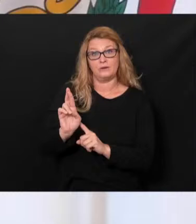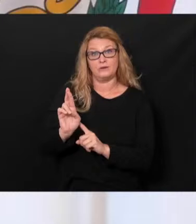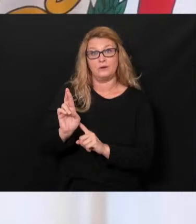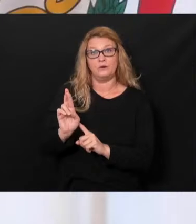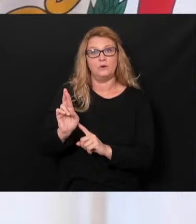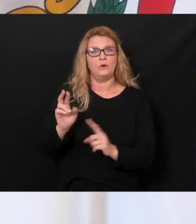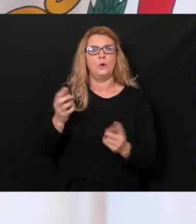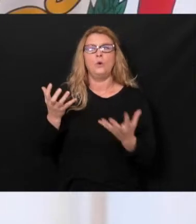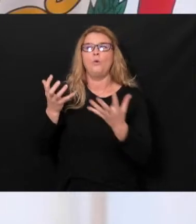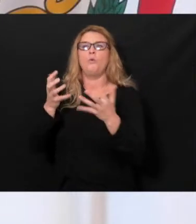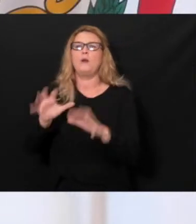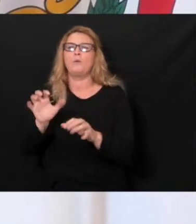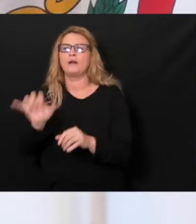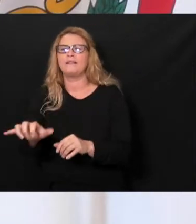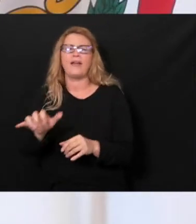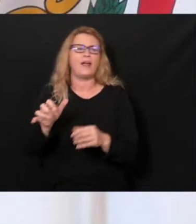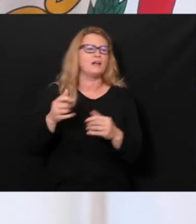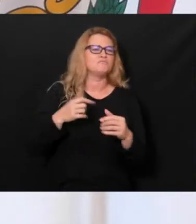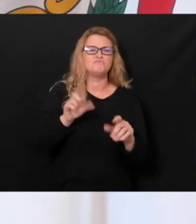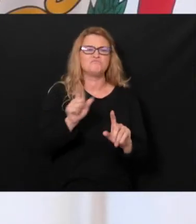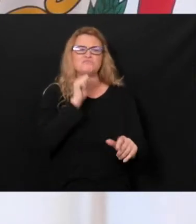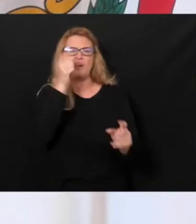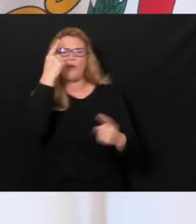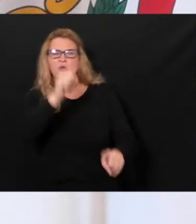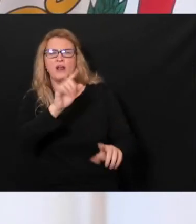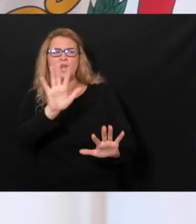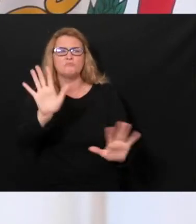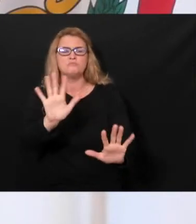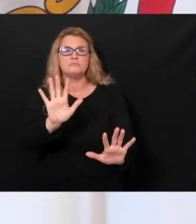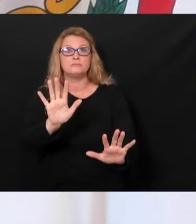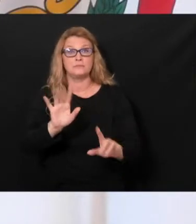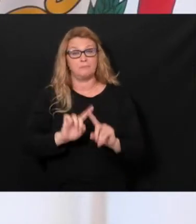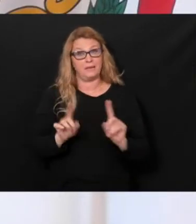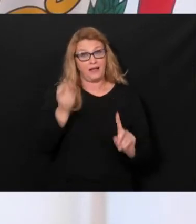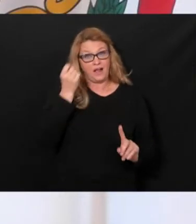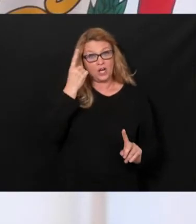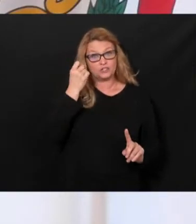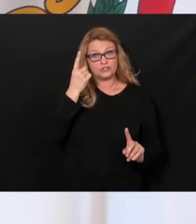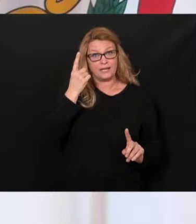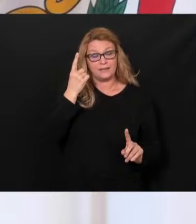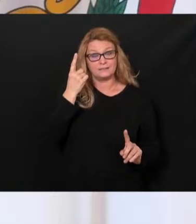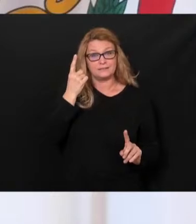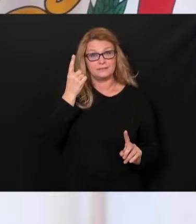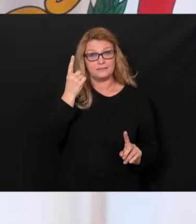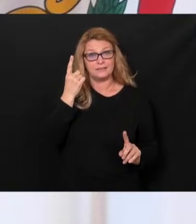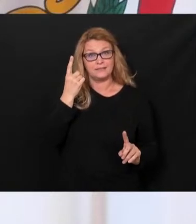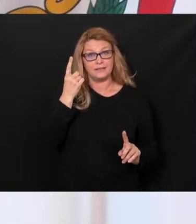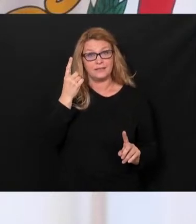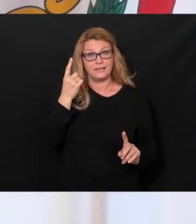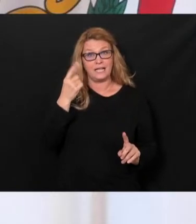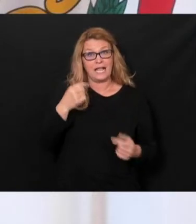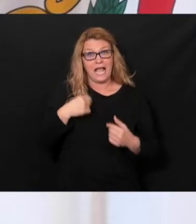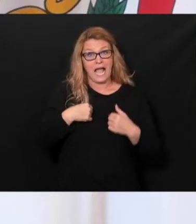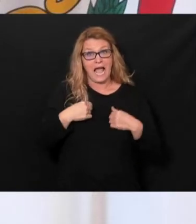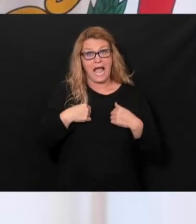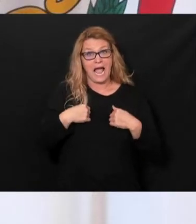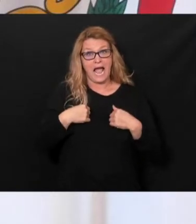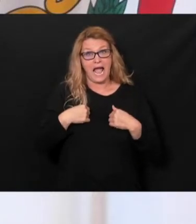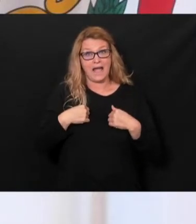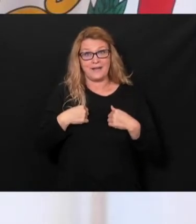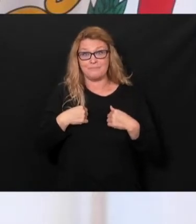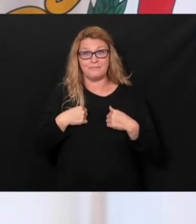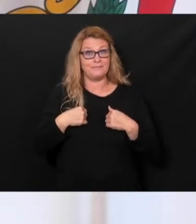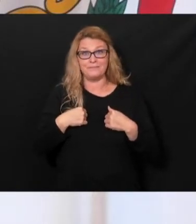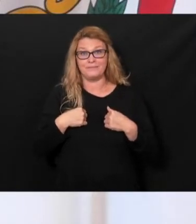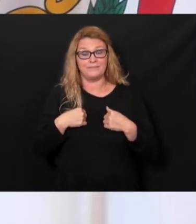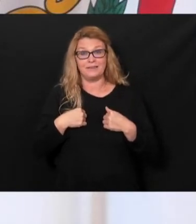we don't want to do this and we don't want to do that. Now, I am first and foremost, I want you to understand and hear me, I am first and foremost not in favor